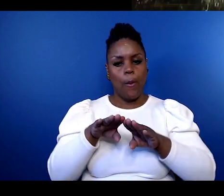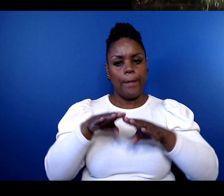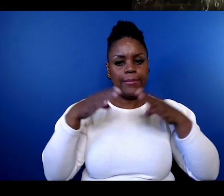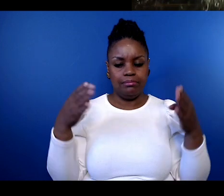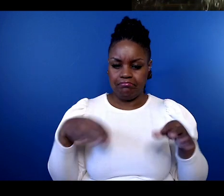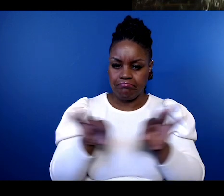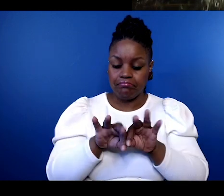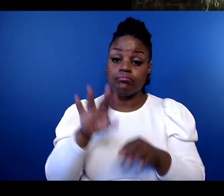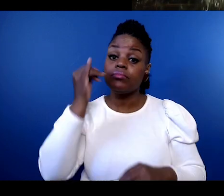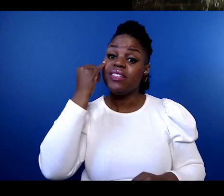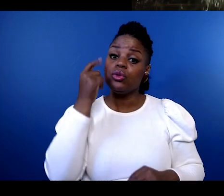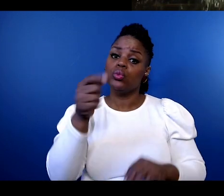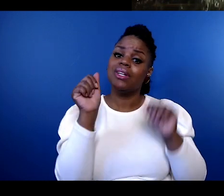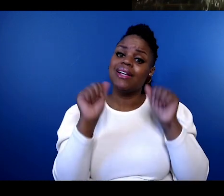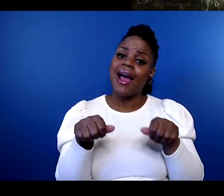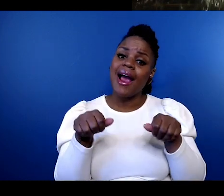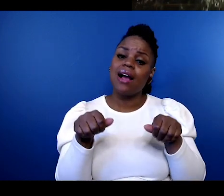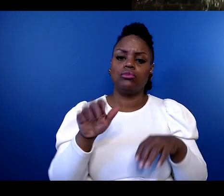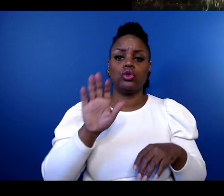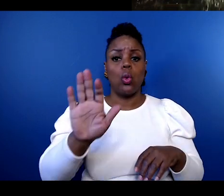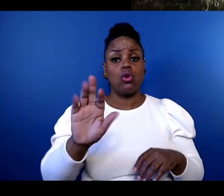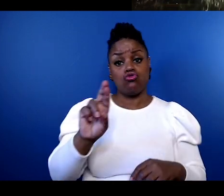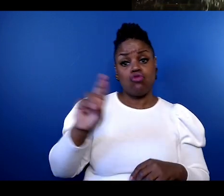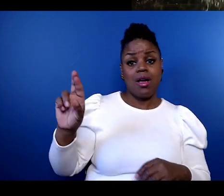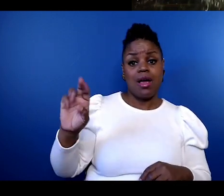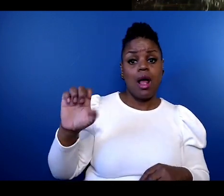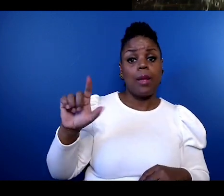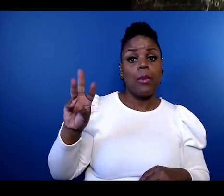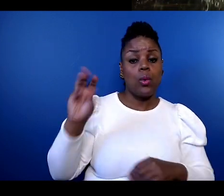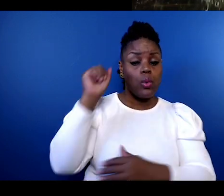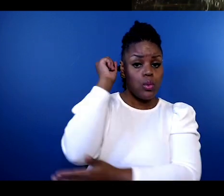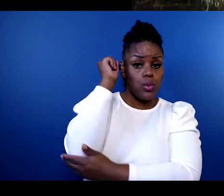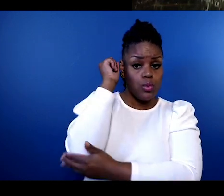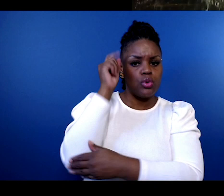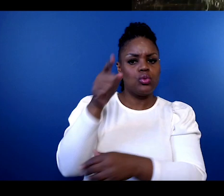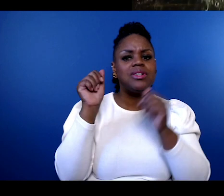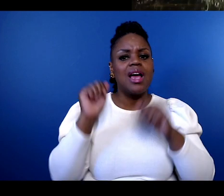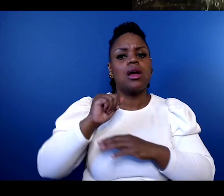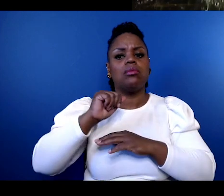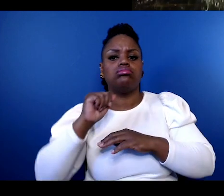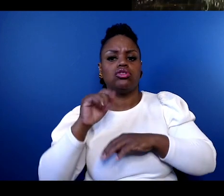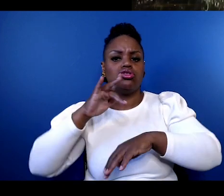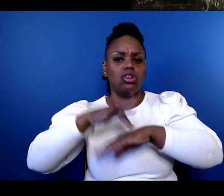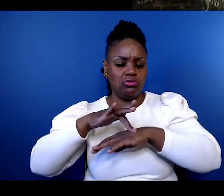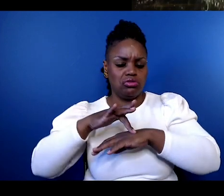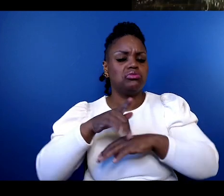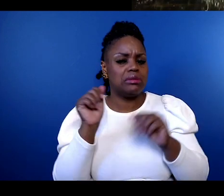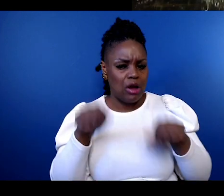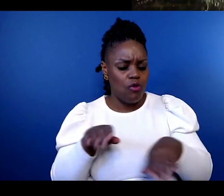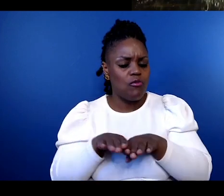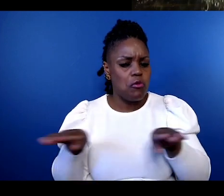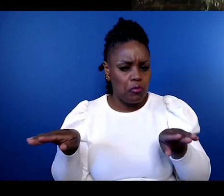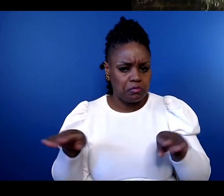If you can, go ahead and drop down to that right elbow. Go ahead. But we want to make sure the chest is still